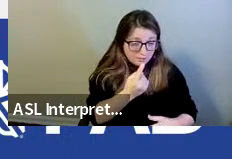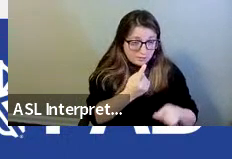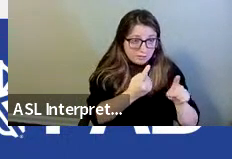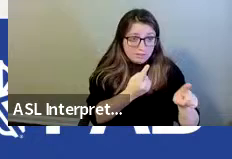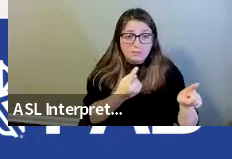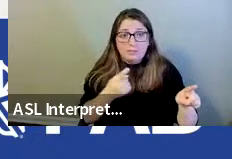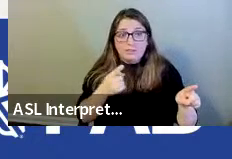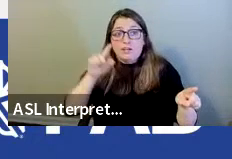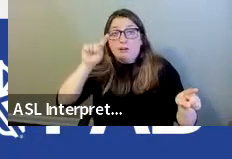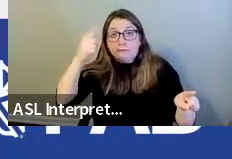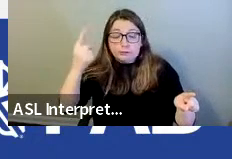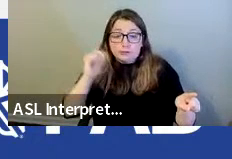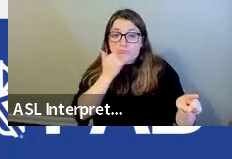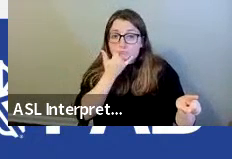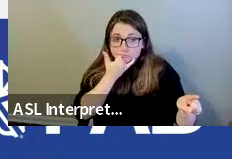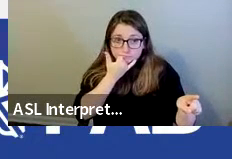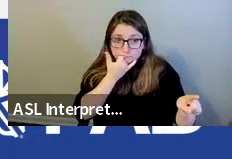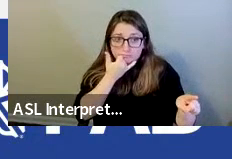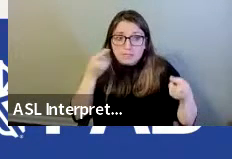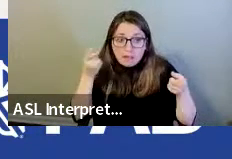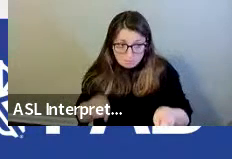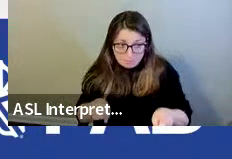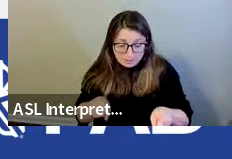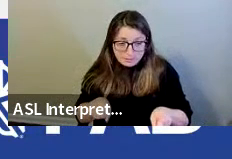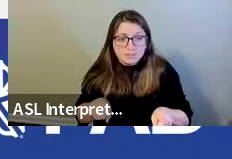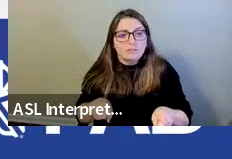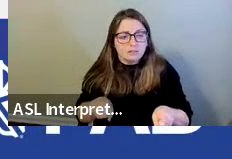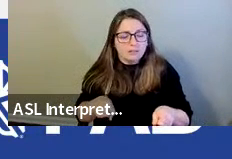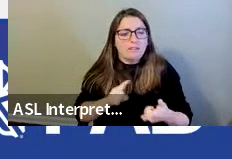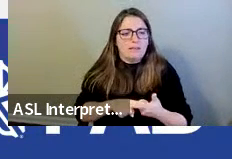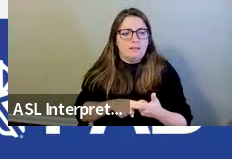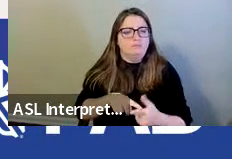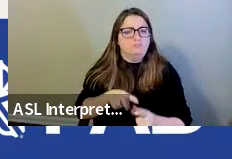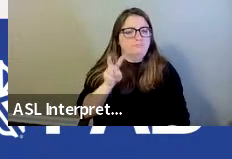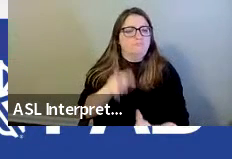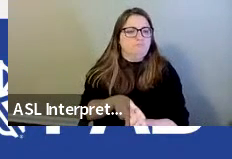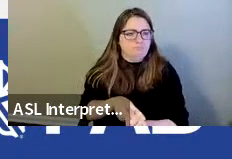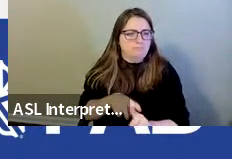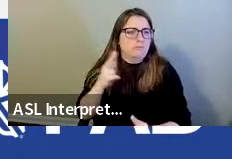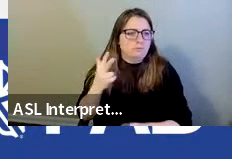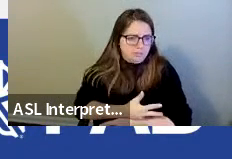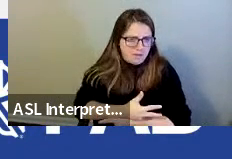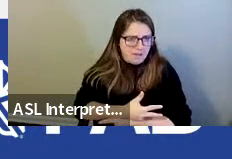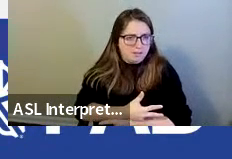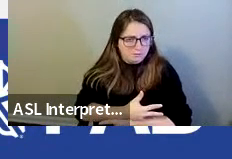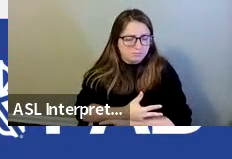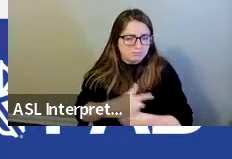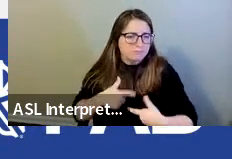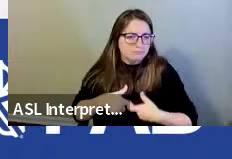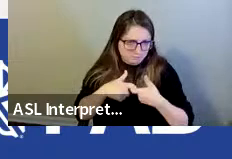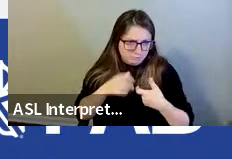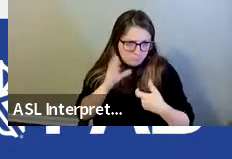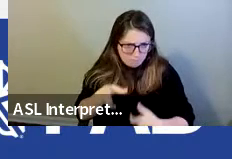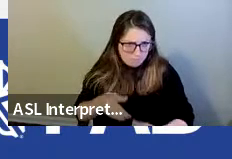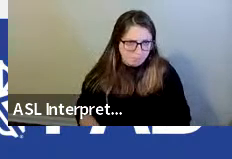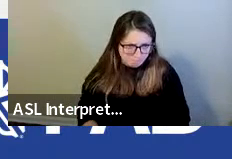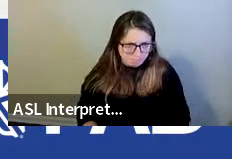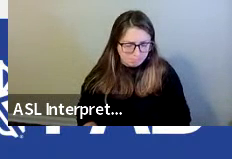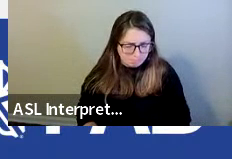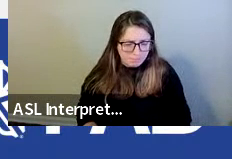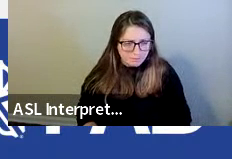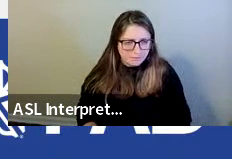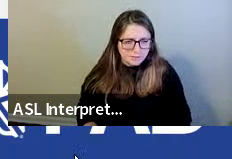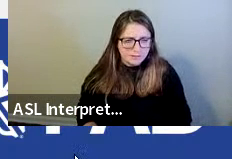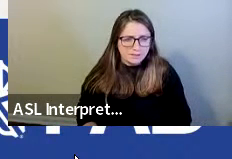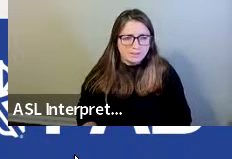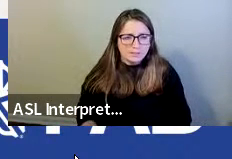violation first incident, you would presumably receive 3 days suspension. That outcome of 3